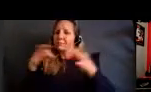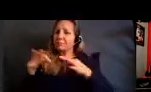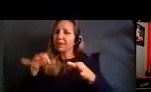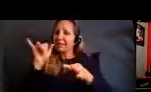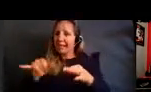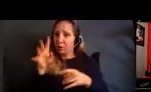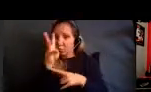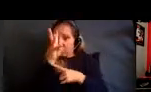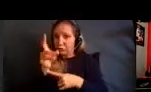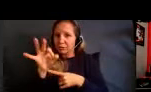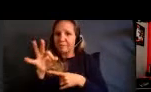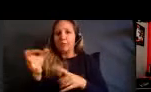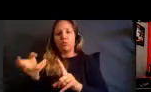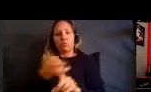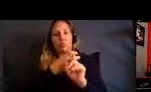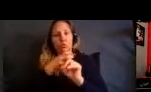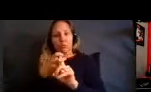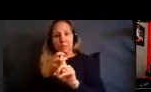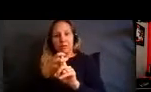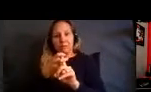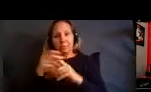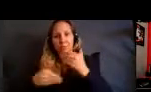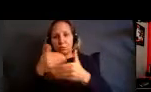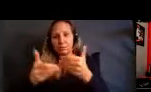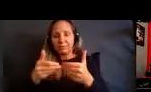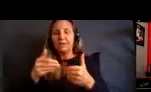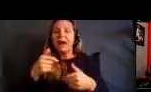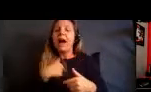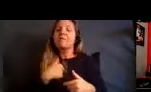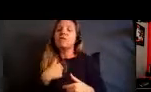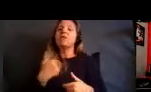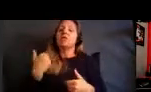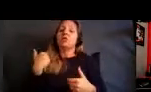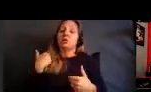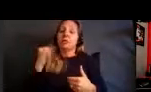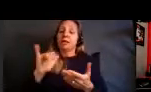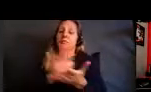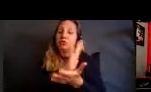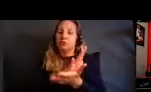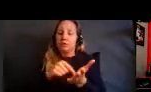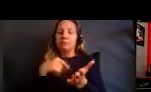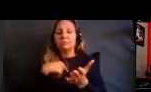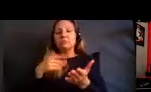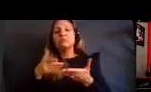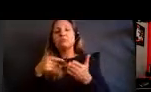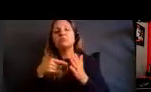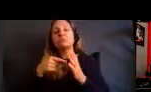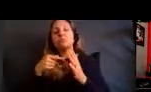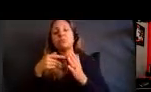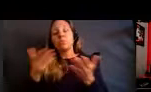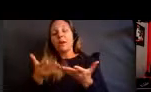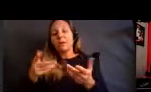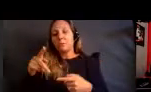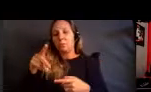process. This is one of the many documents that I created through the President's Group. The website we created